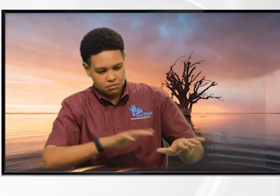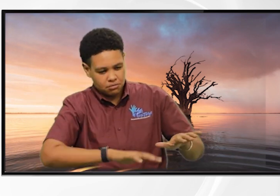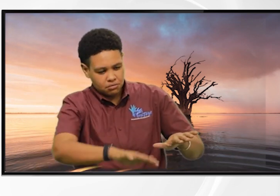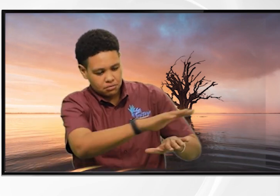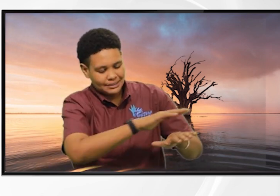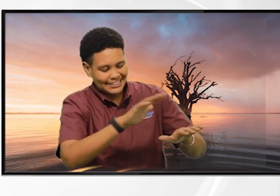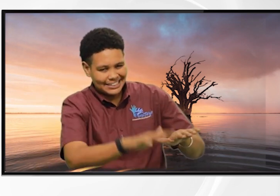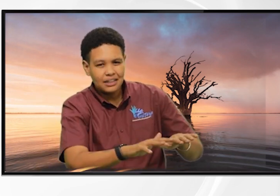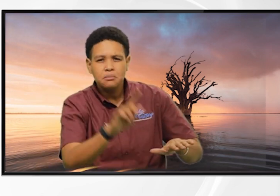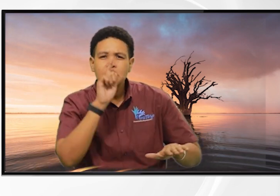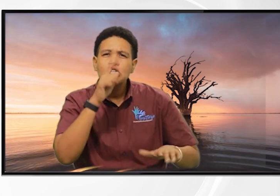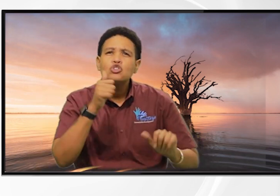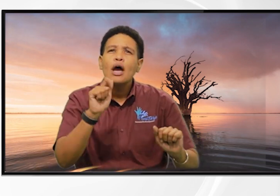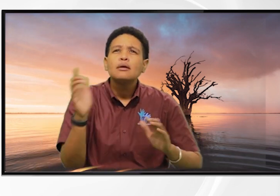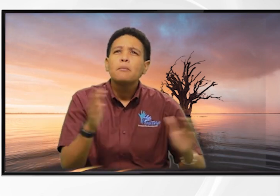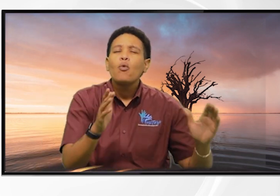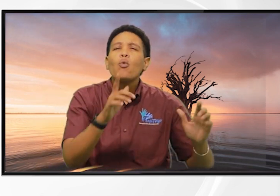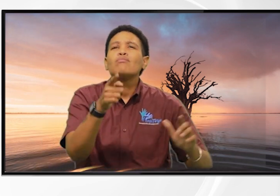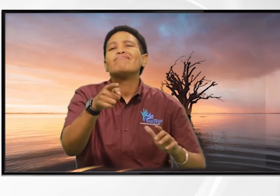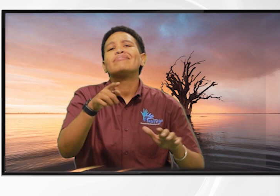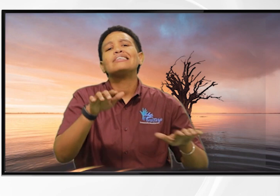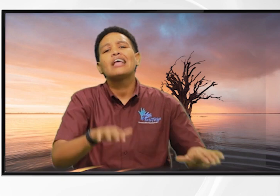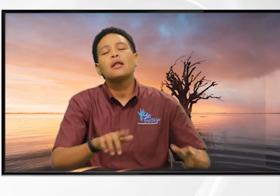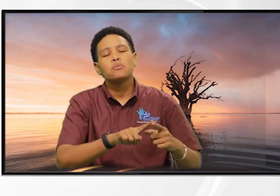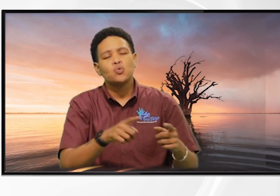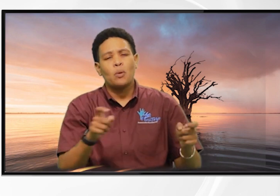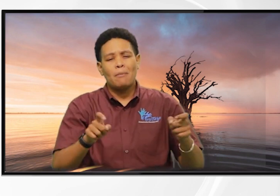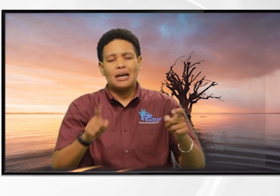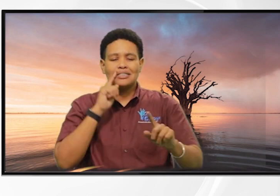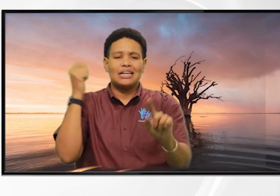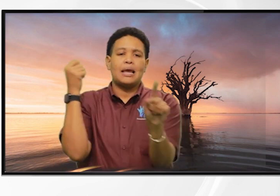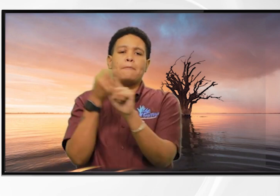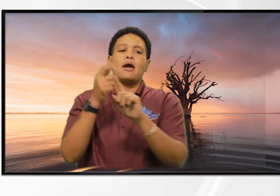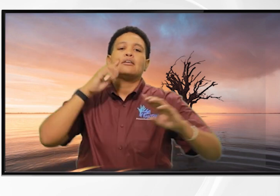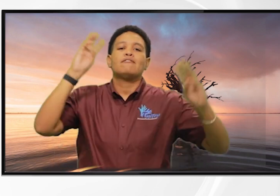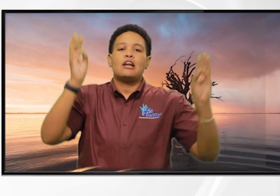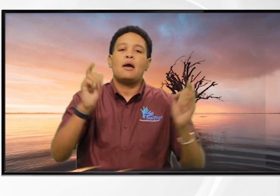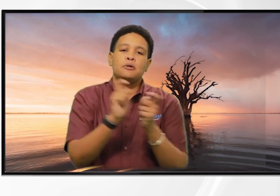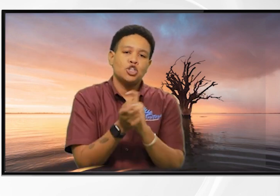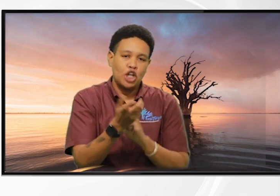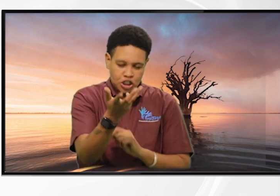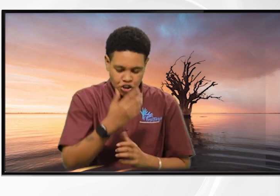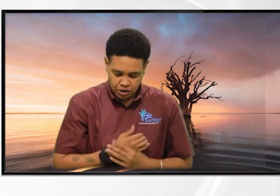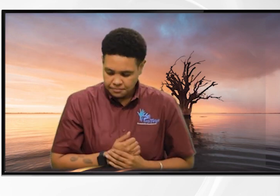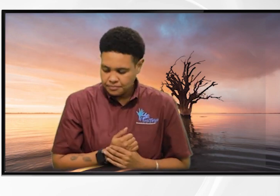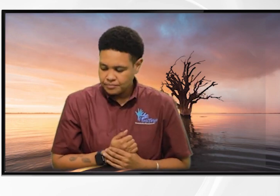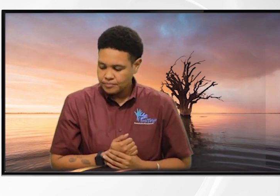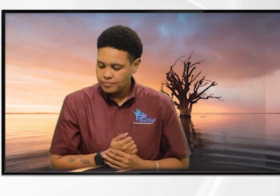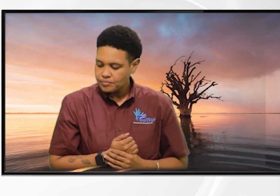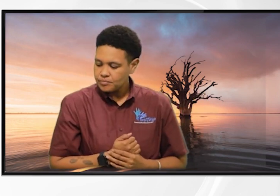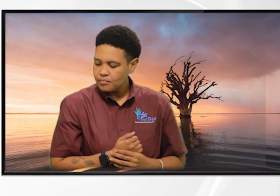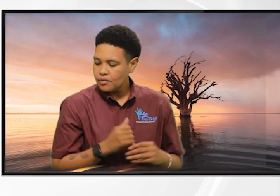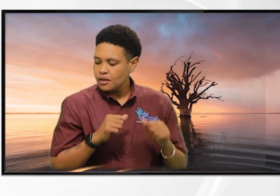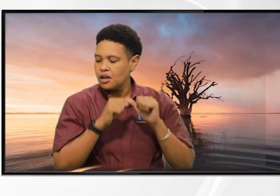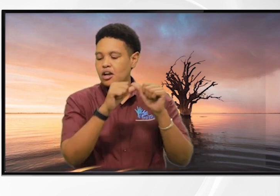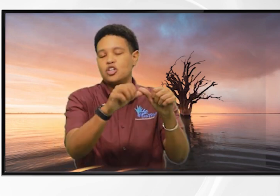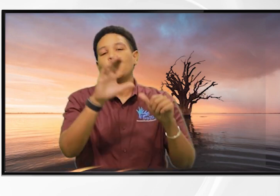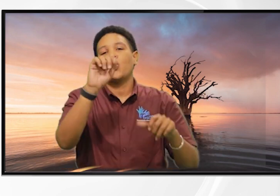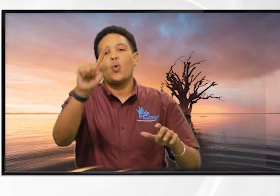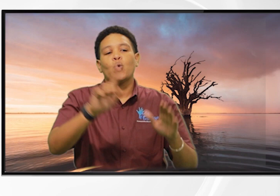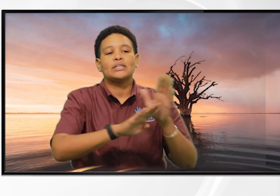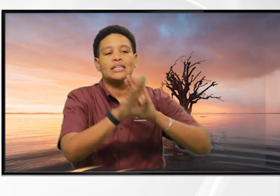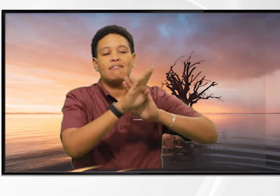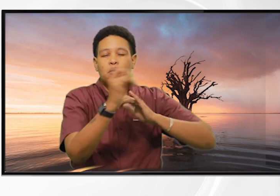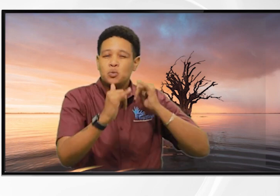of settlements and facilities to withstand the impacts of climate change. Continued coastal development,